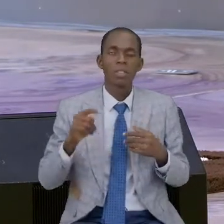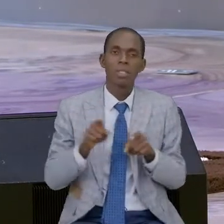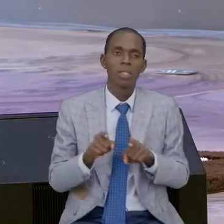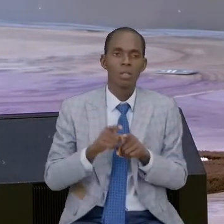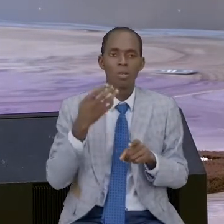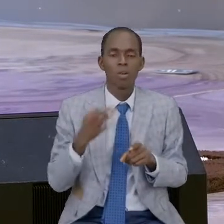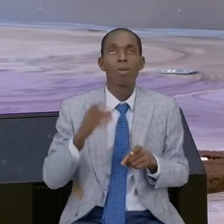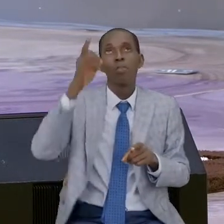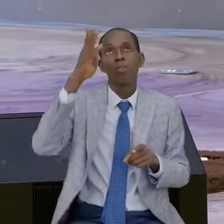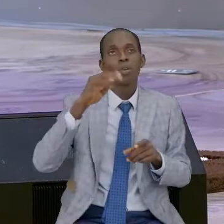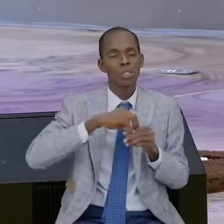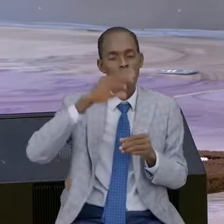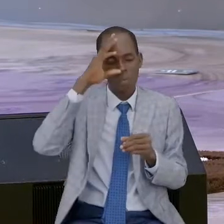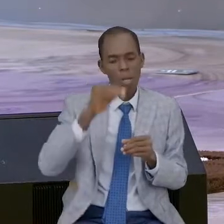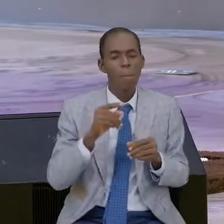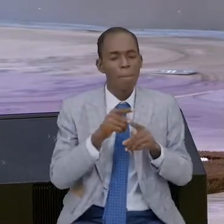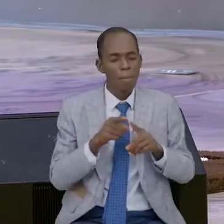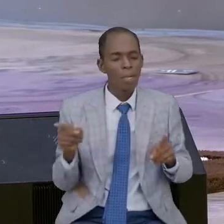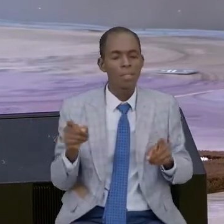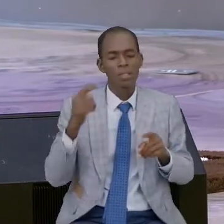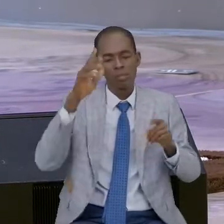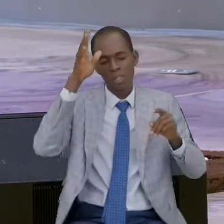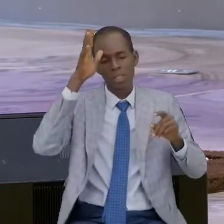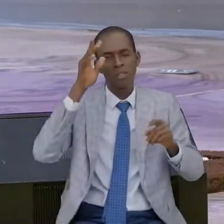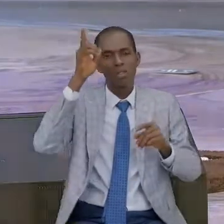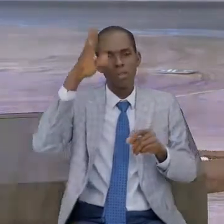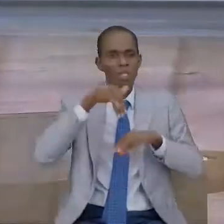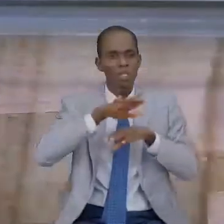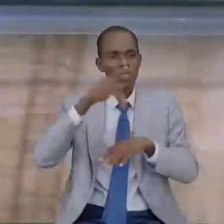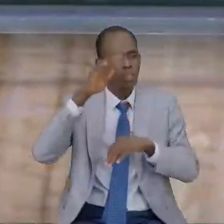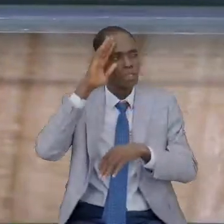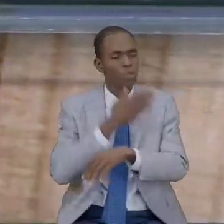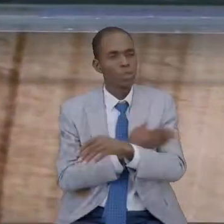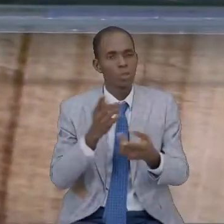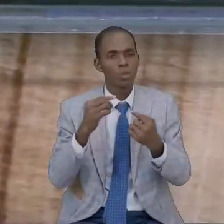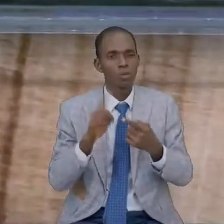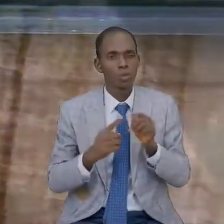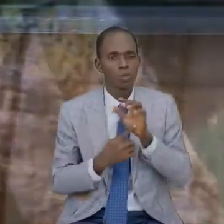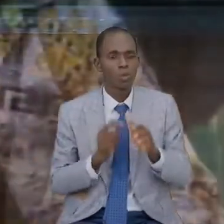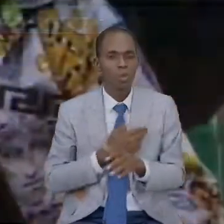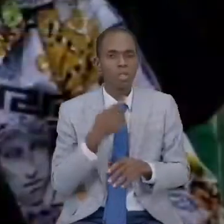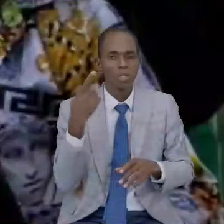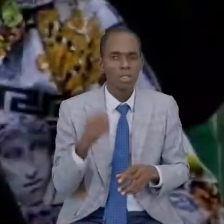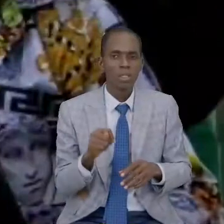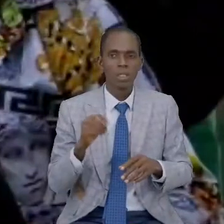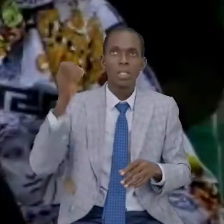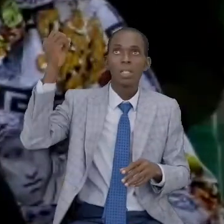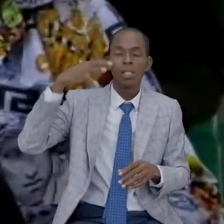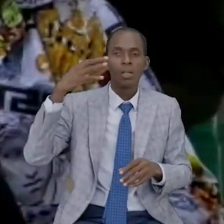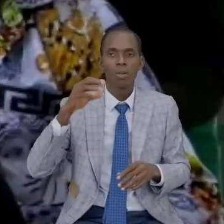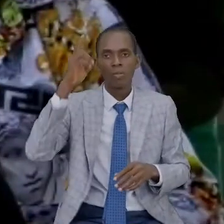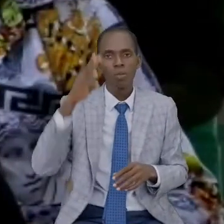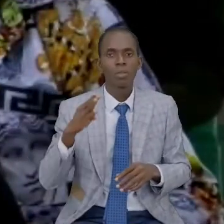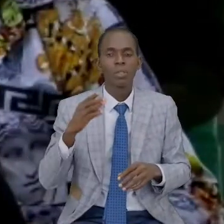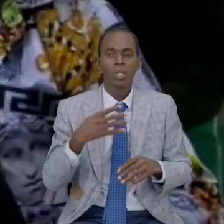man. But the Father, God, sent his Son to come and show us the life of God, and to come and